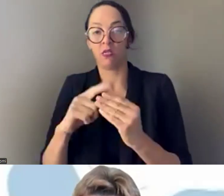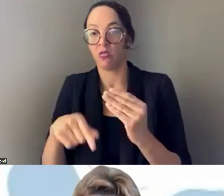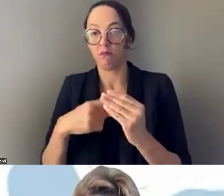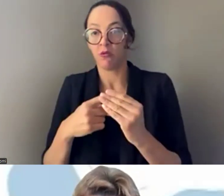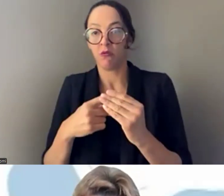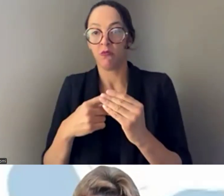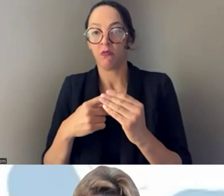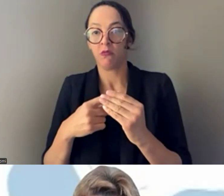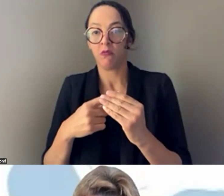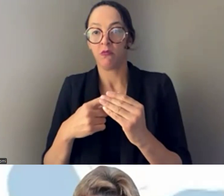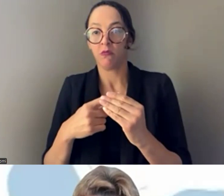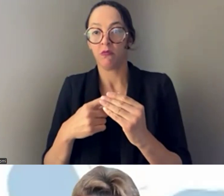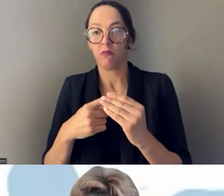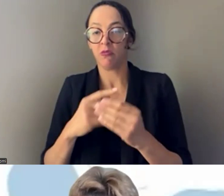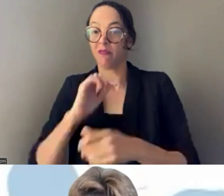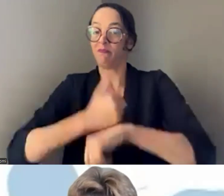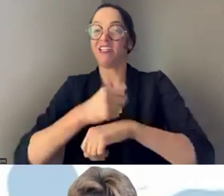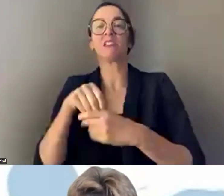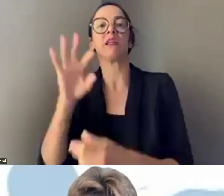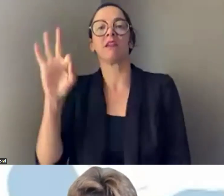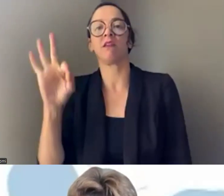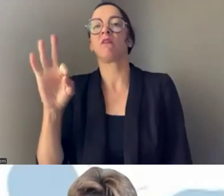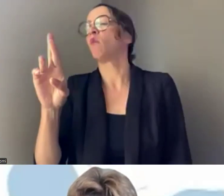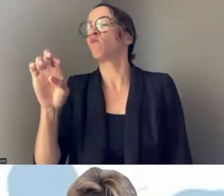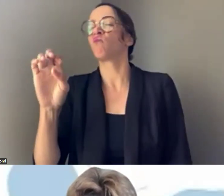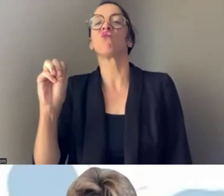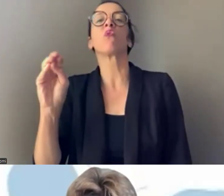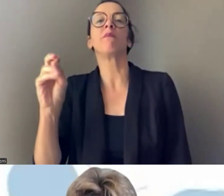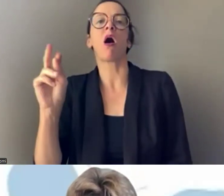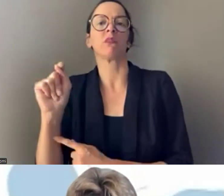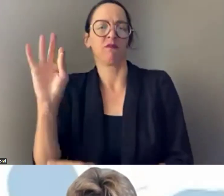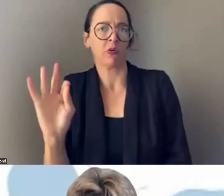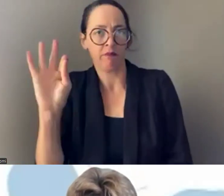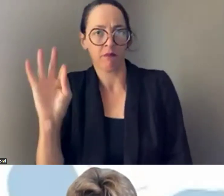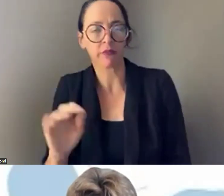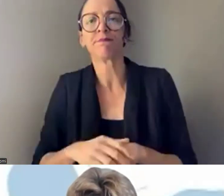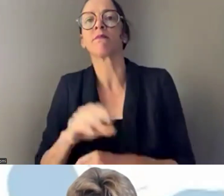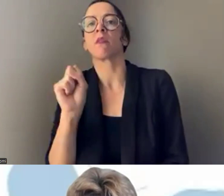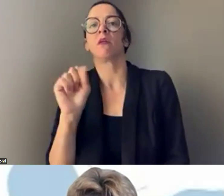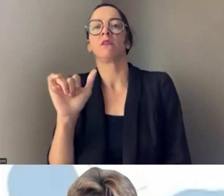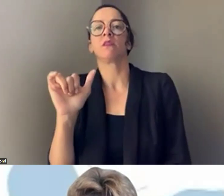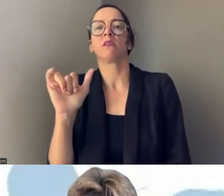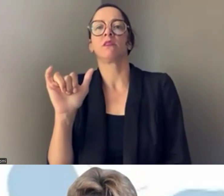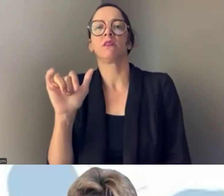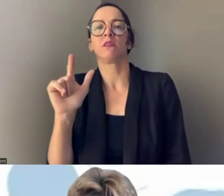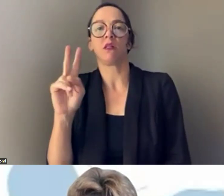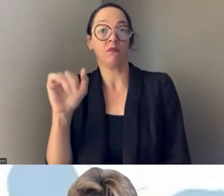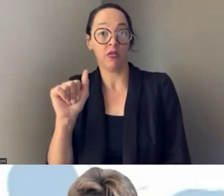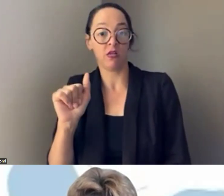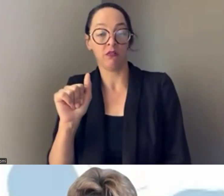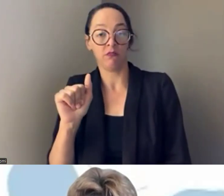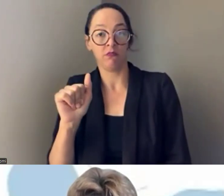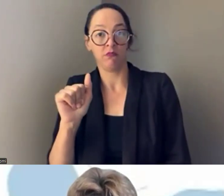by being based in Fremont, Sylvia, you may have already had a chance to review the